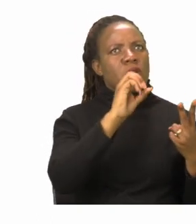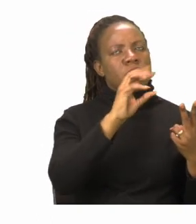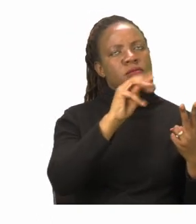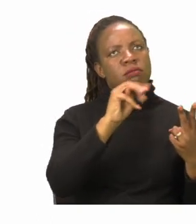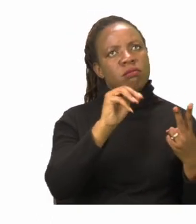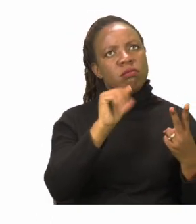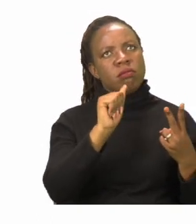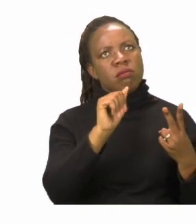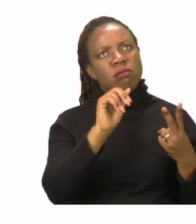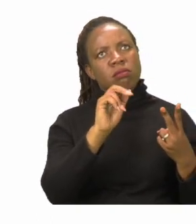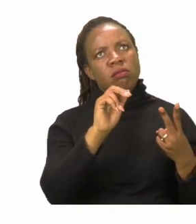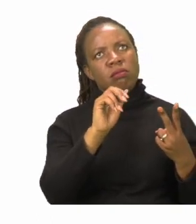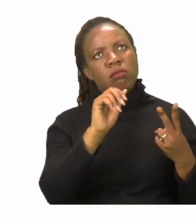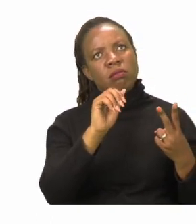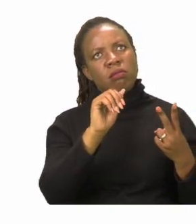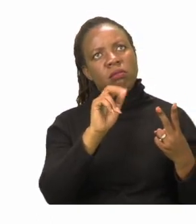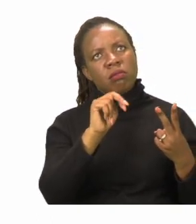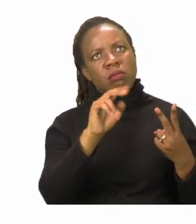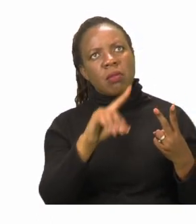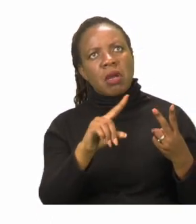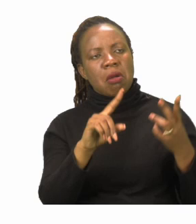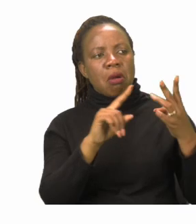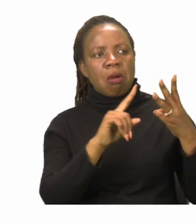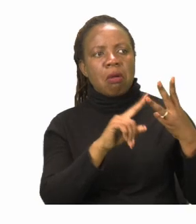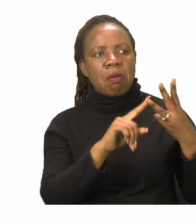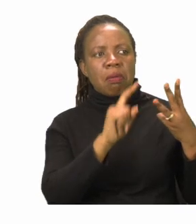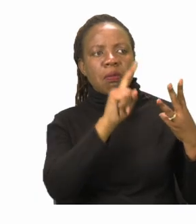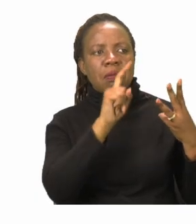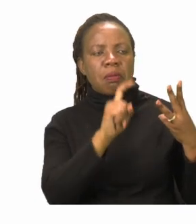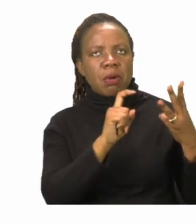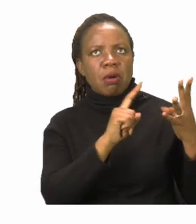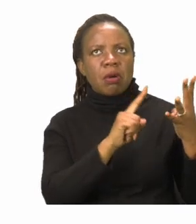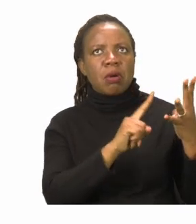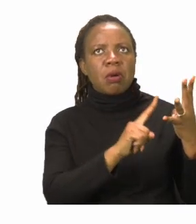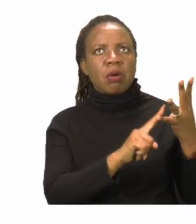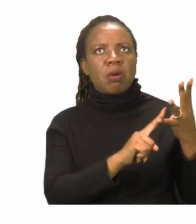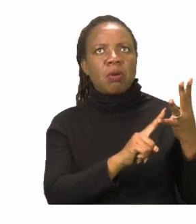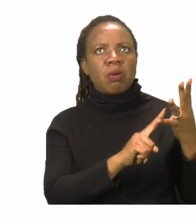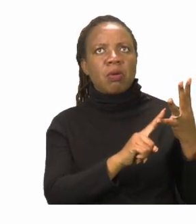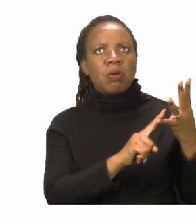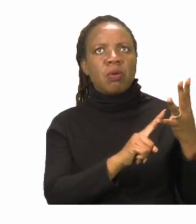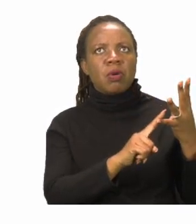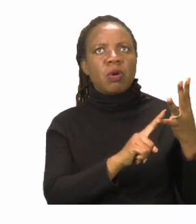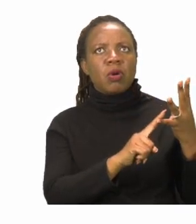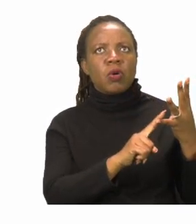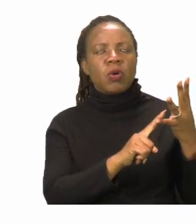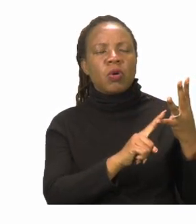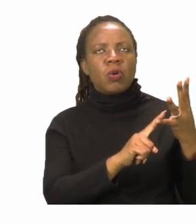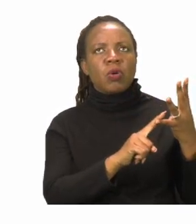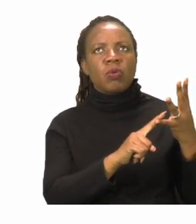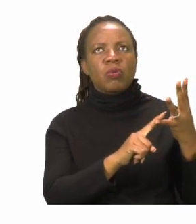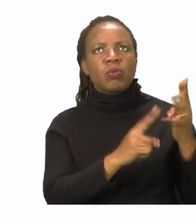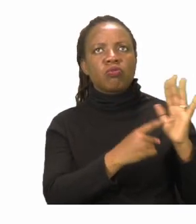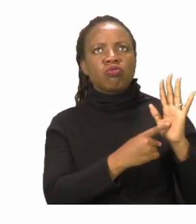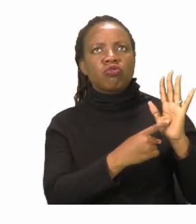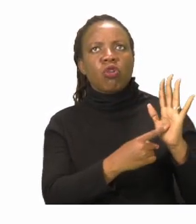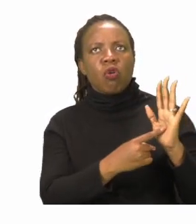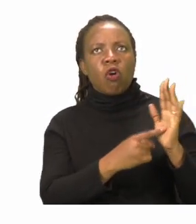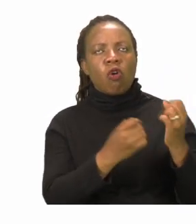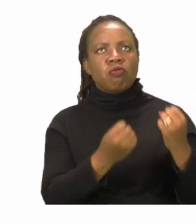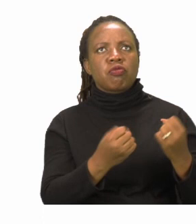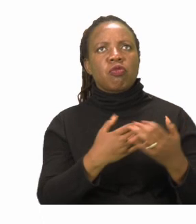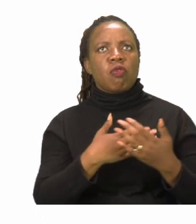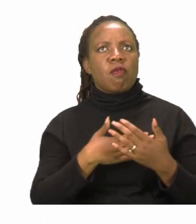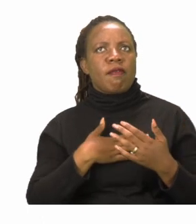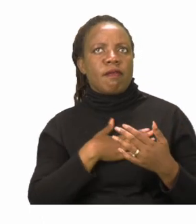an exclamation? Well, this one sounds like there is a strong feeling behind because we're trying to warn